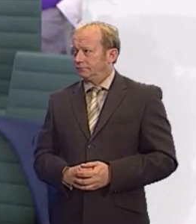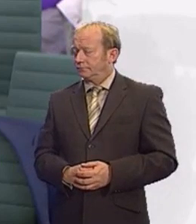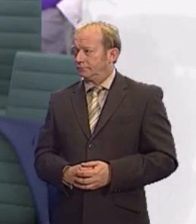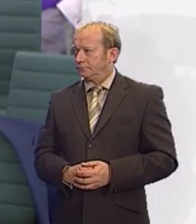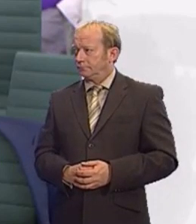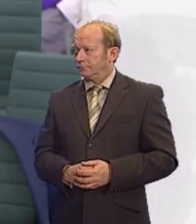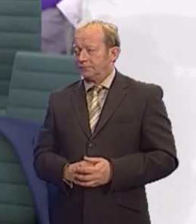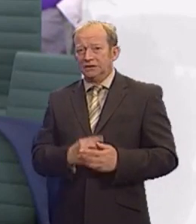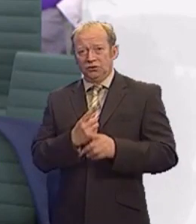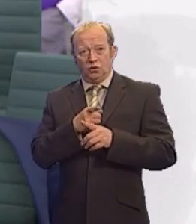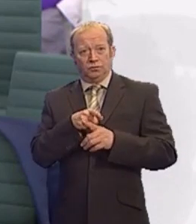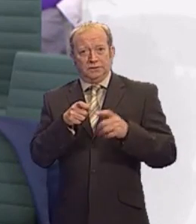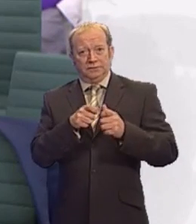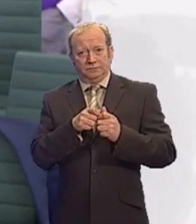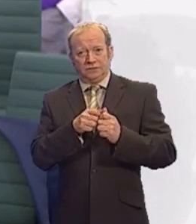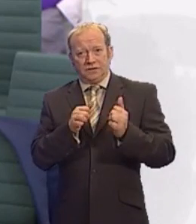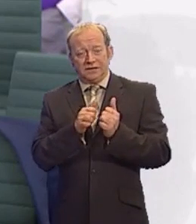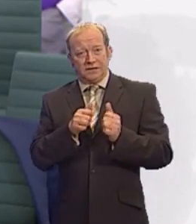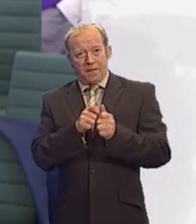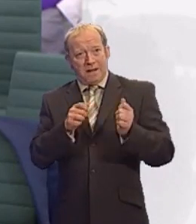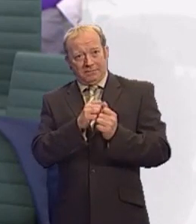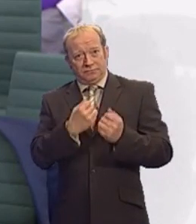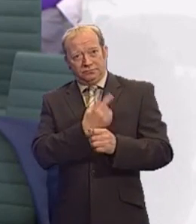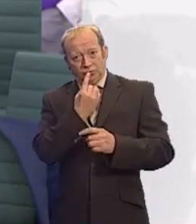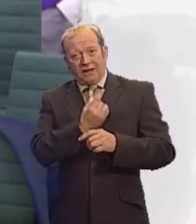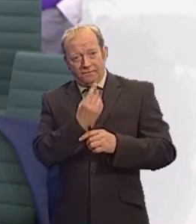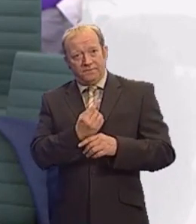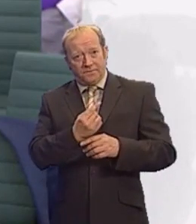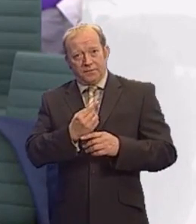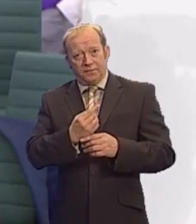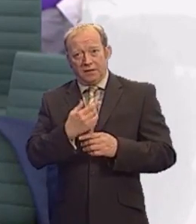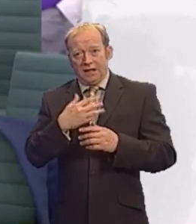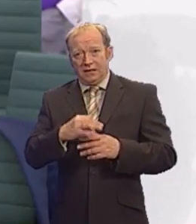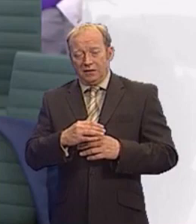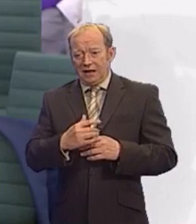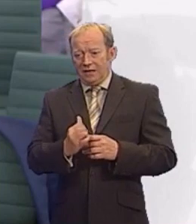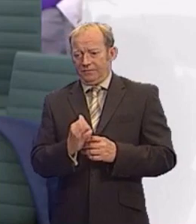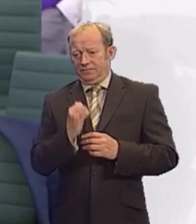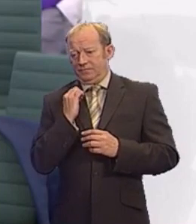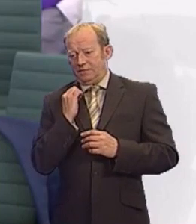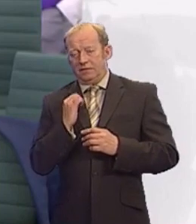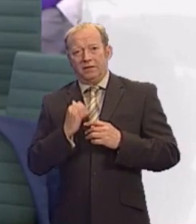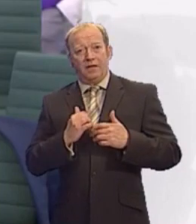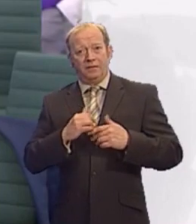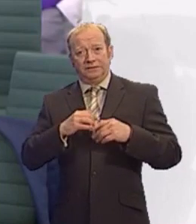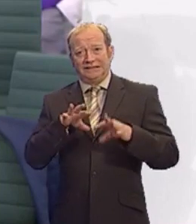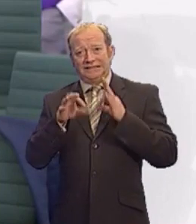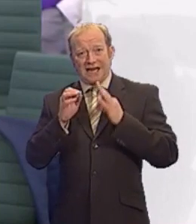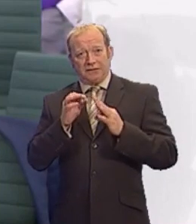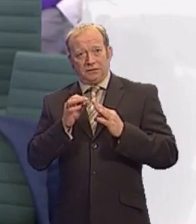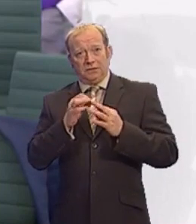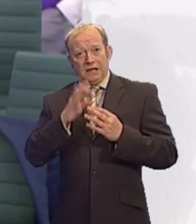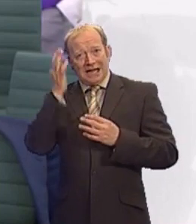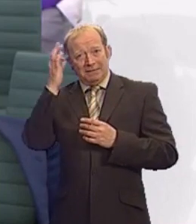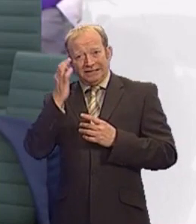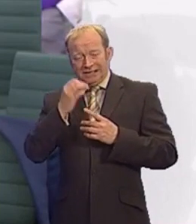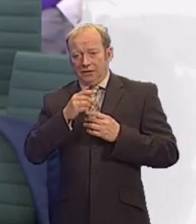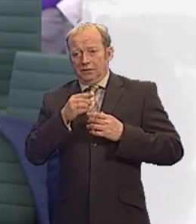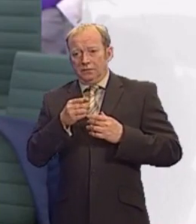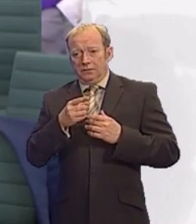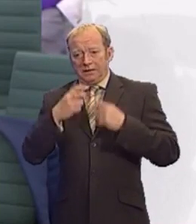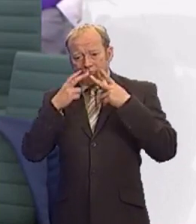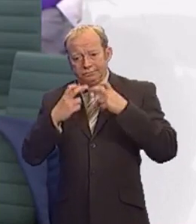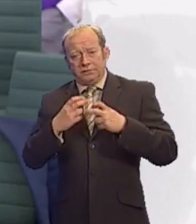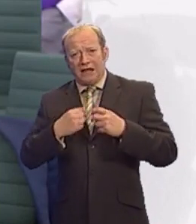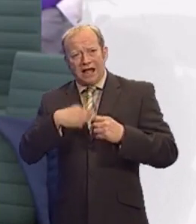refer to the paper yourself, it was examined in the previous select committee. I think I gave a very plain answer that